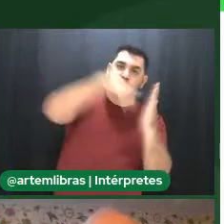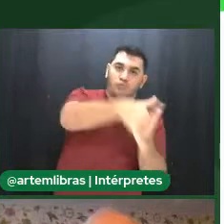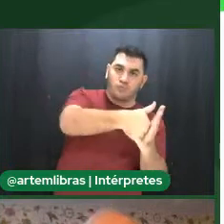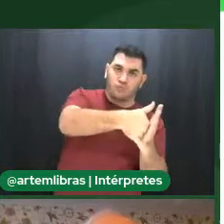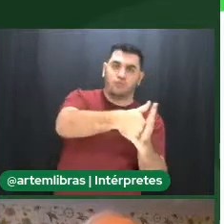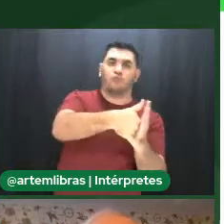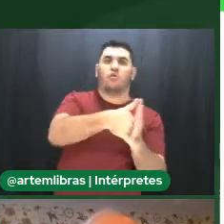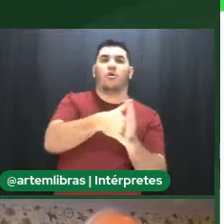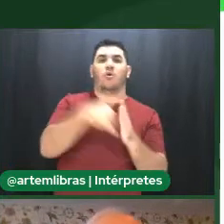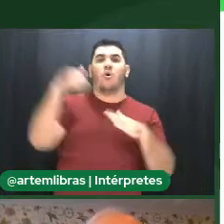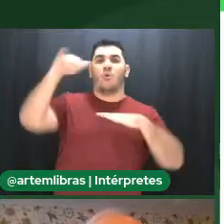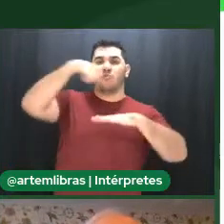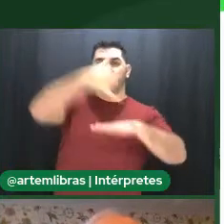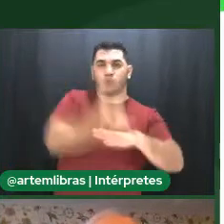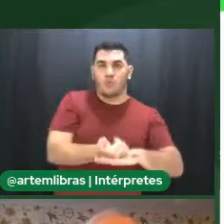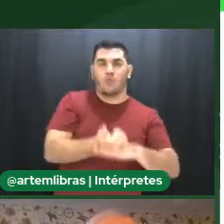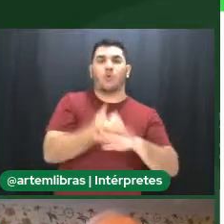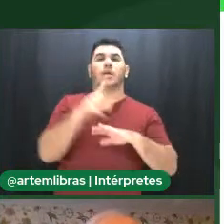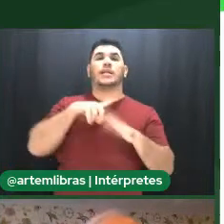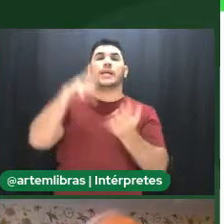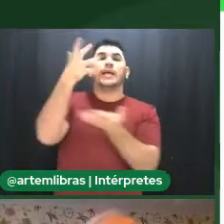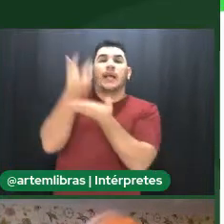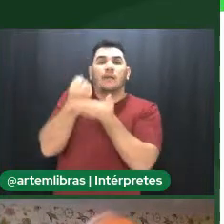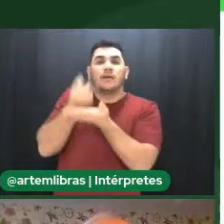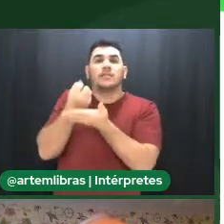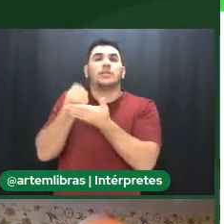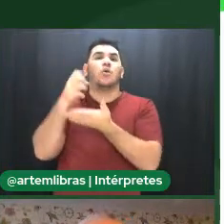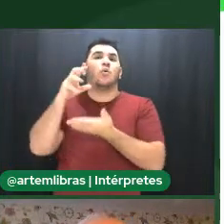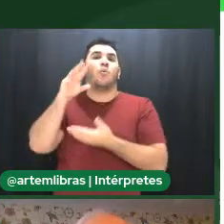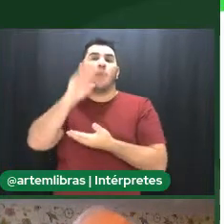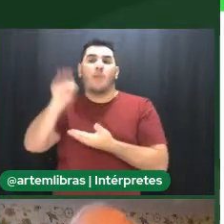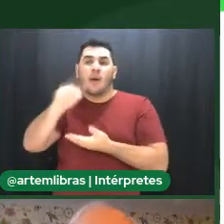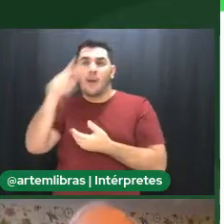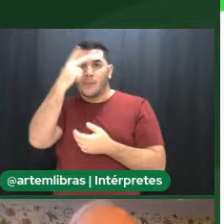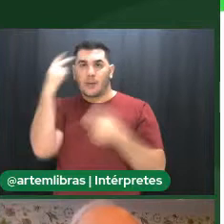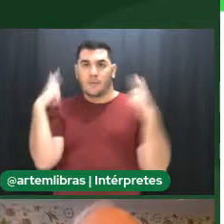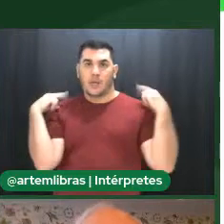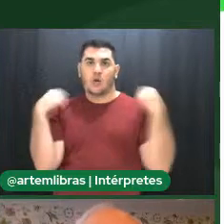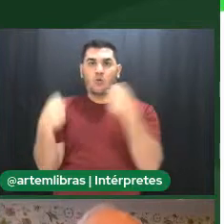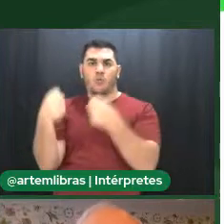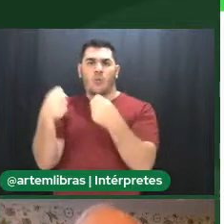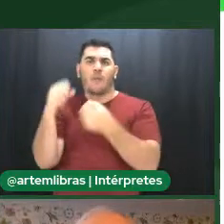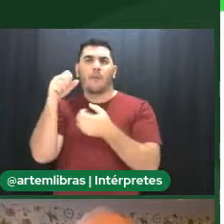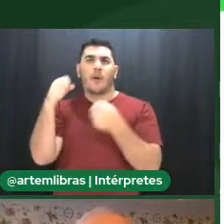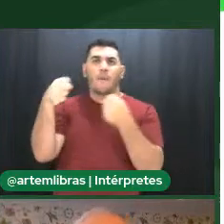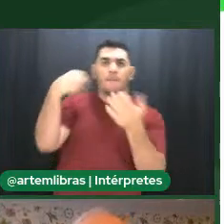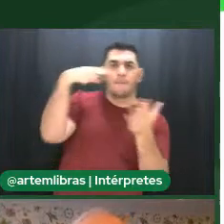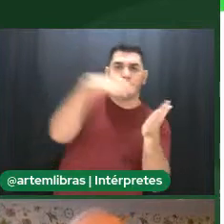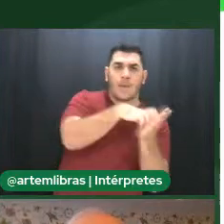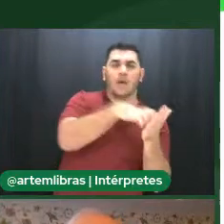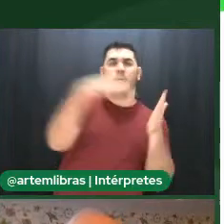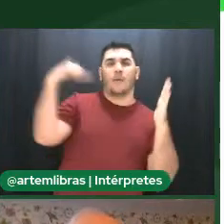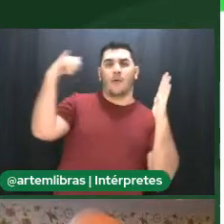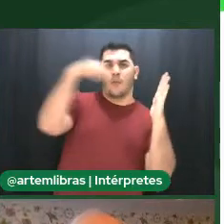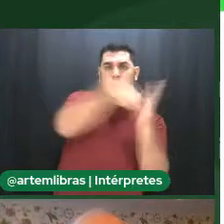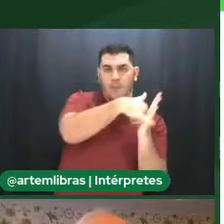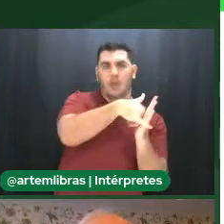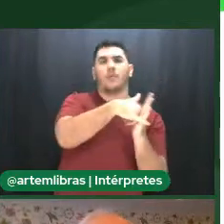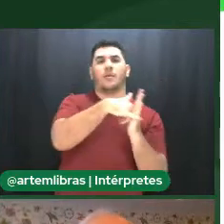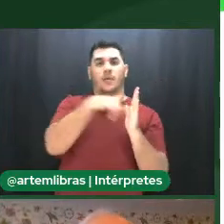making safe civil aviation. The data from the flight data recorder has given